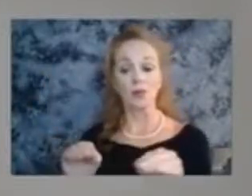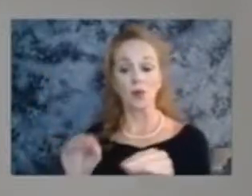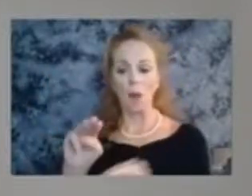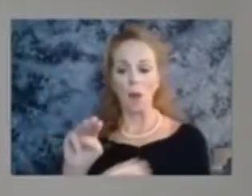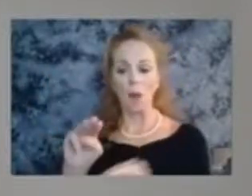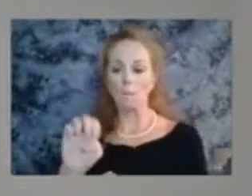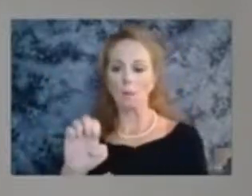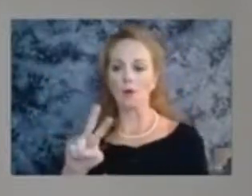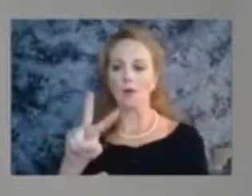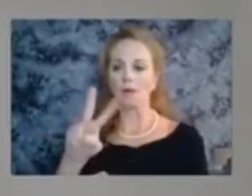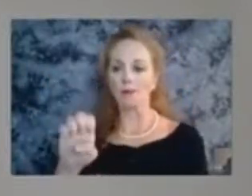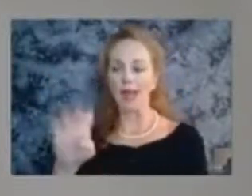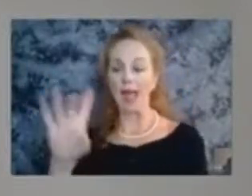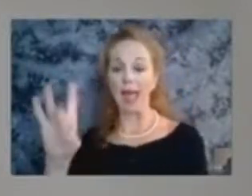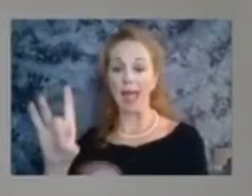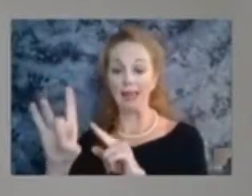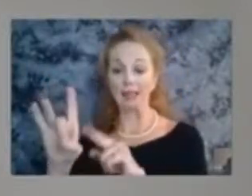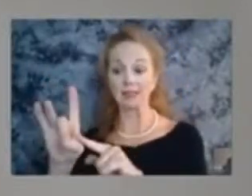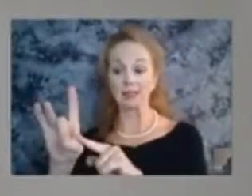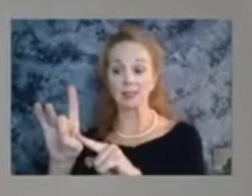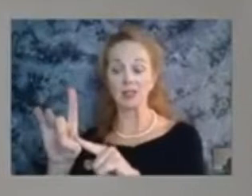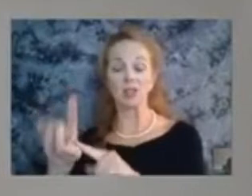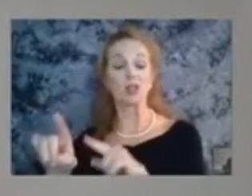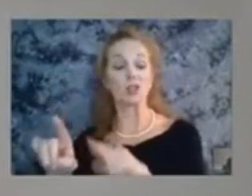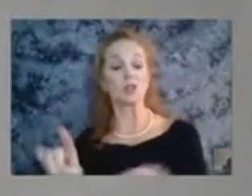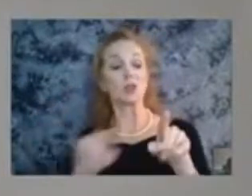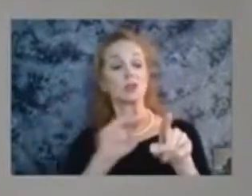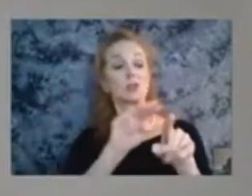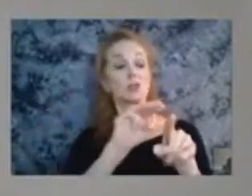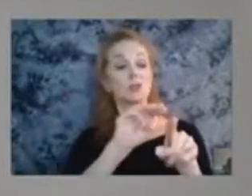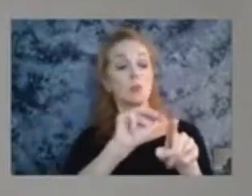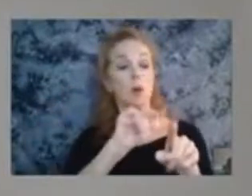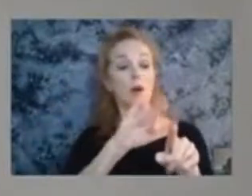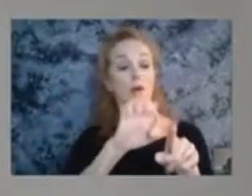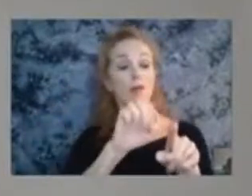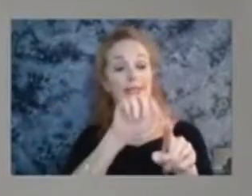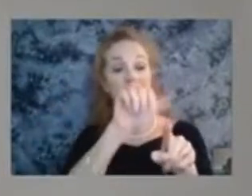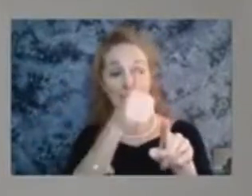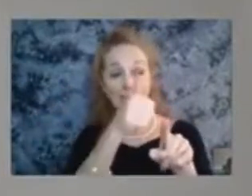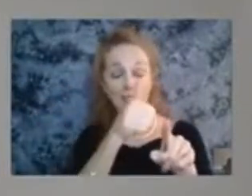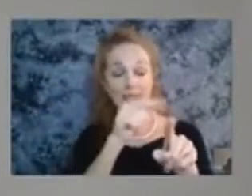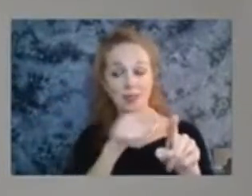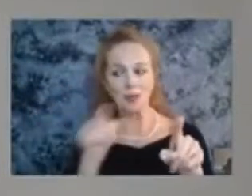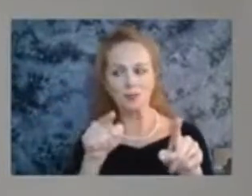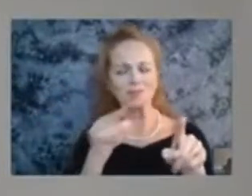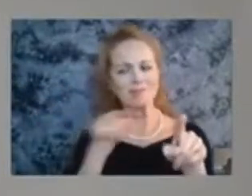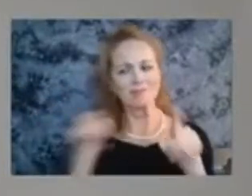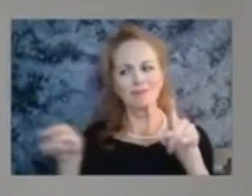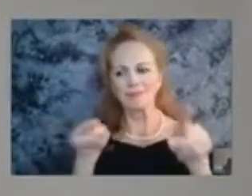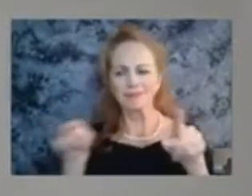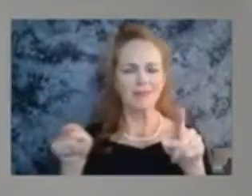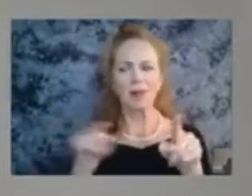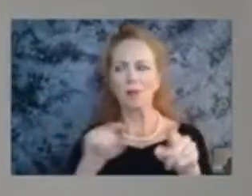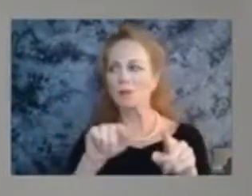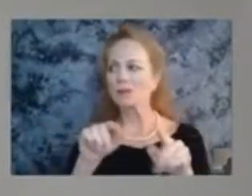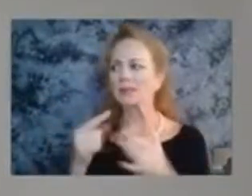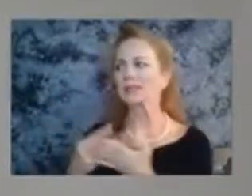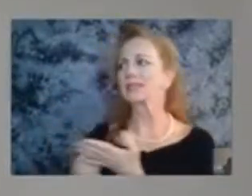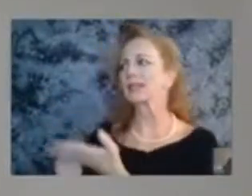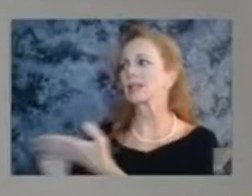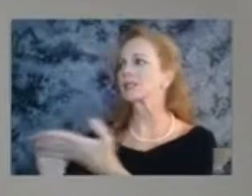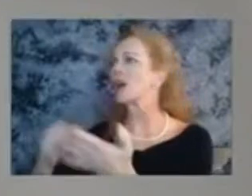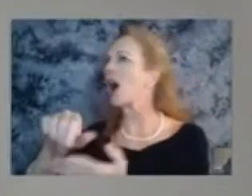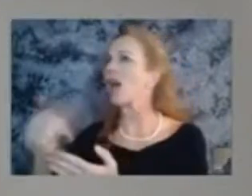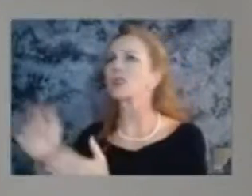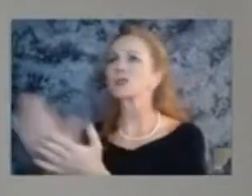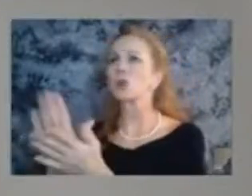10, we've had conversations with other school districts, and there are other school districts that don't have the MERV 8 or even lower